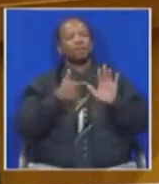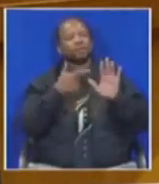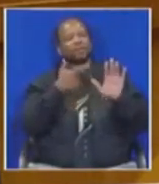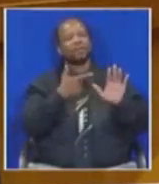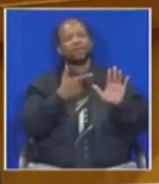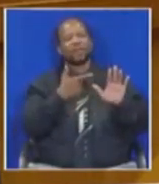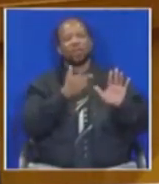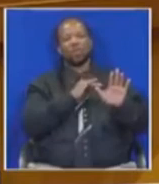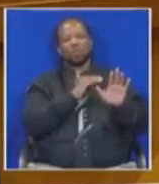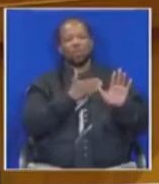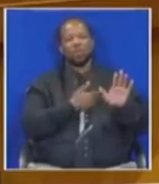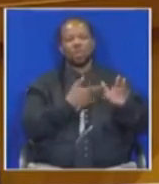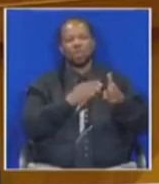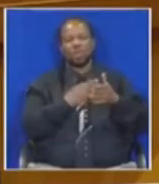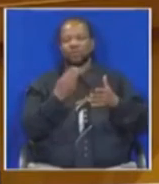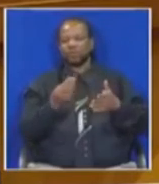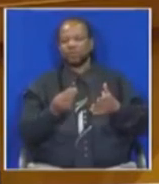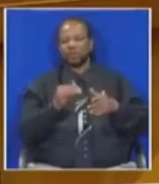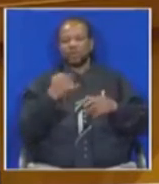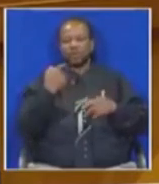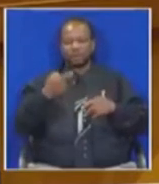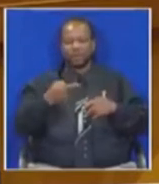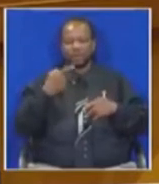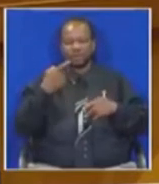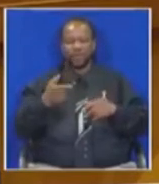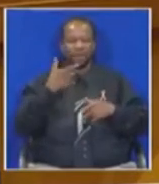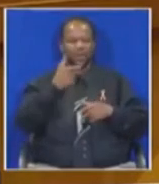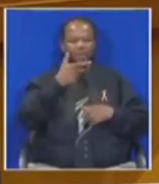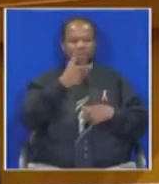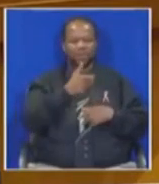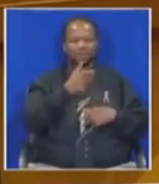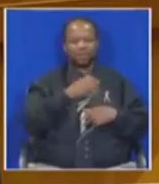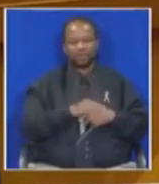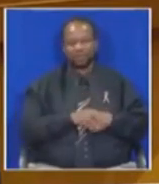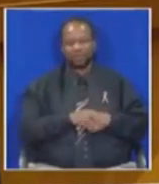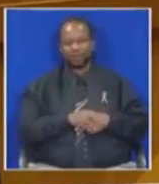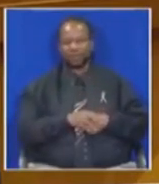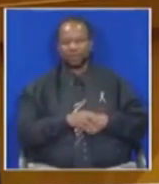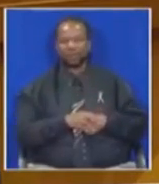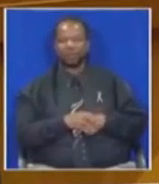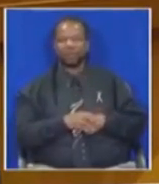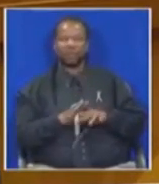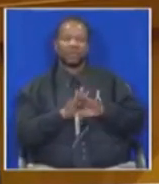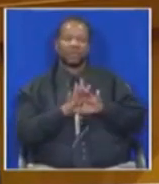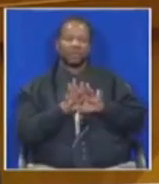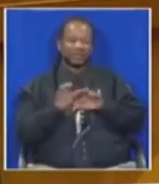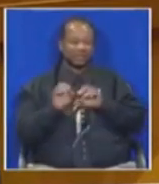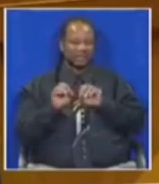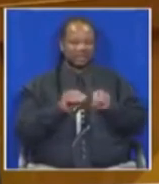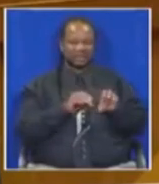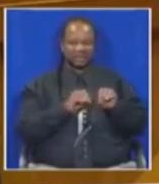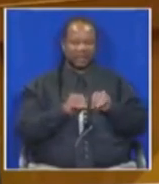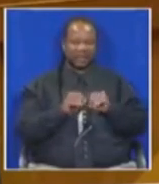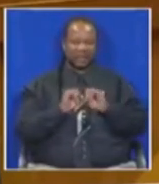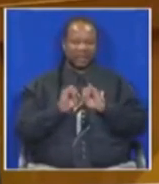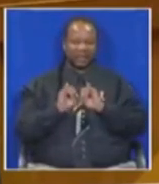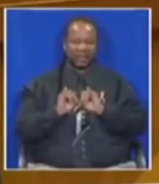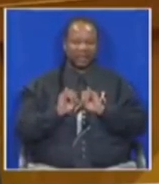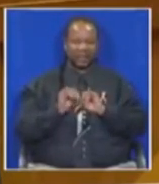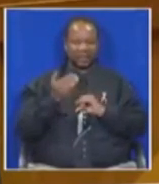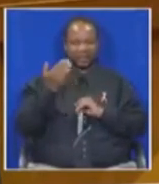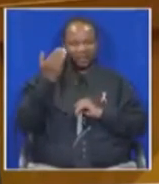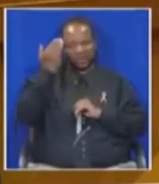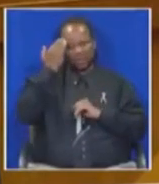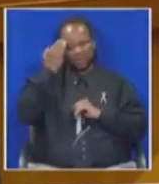are murdered every day. This is a trauma and a tragedy that has been known and felt by